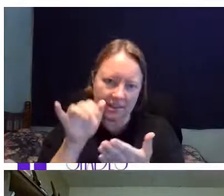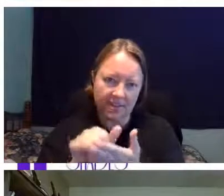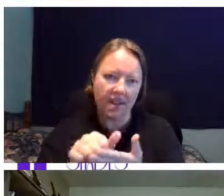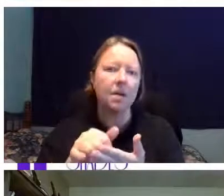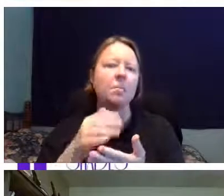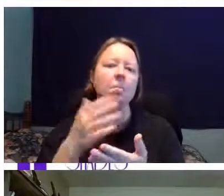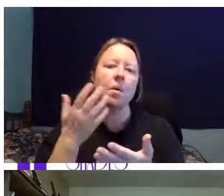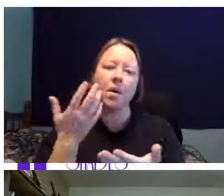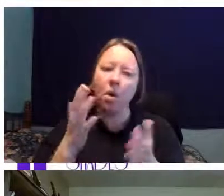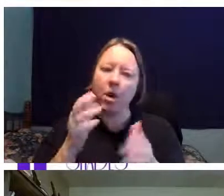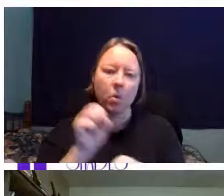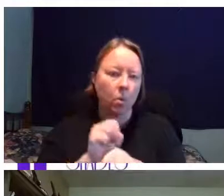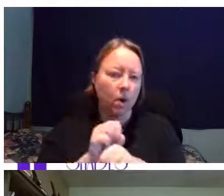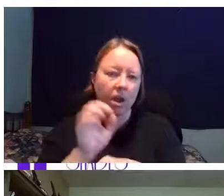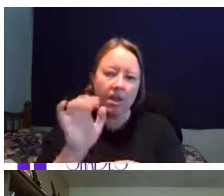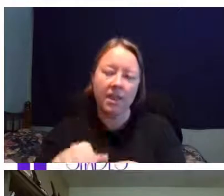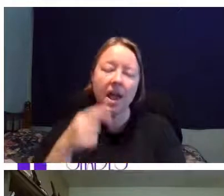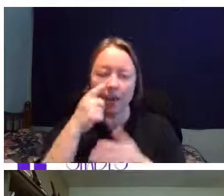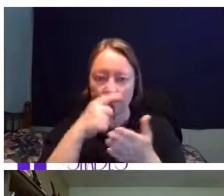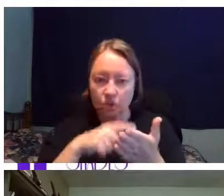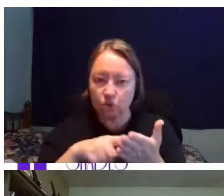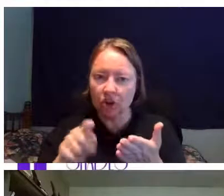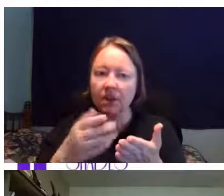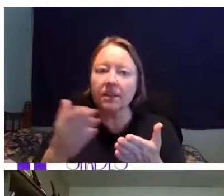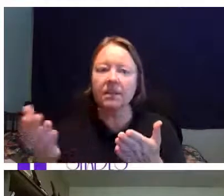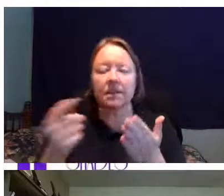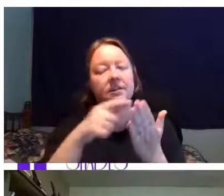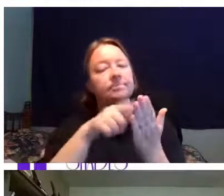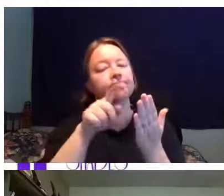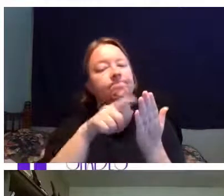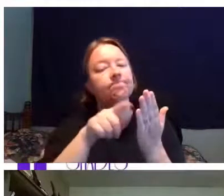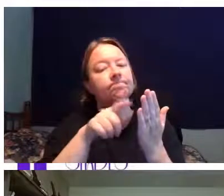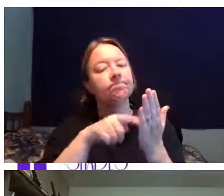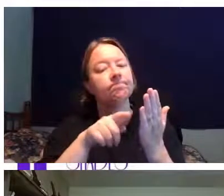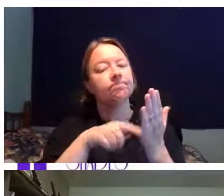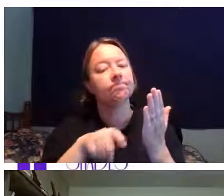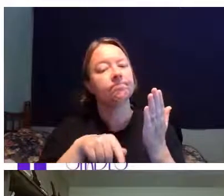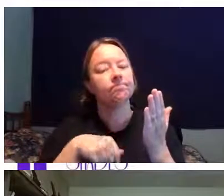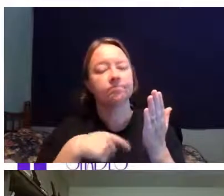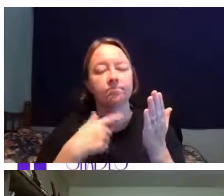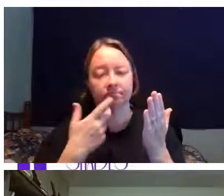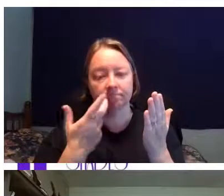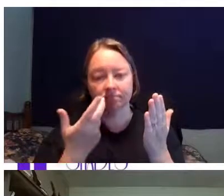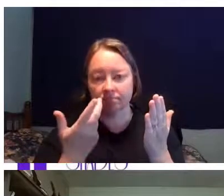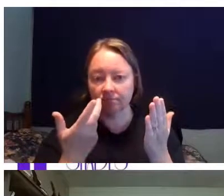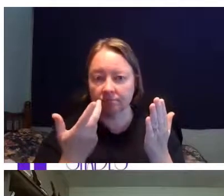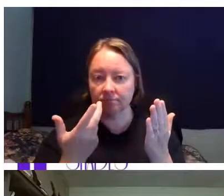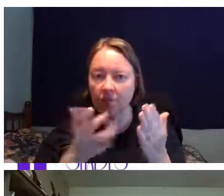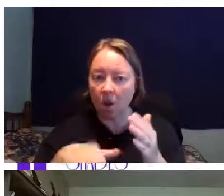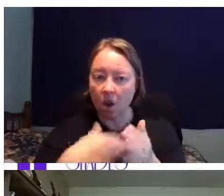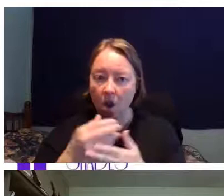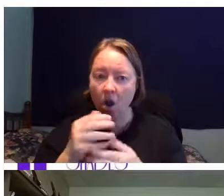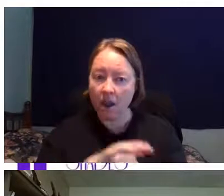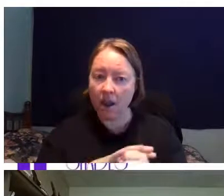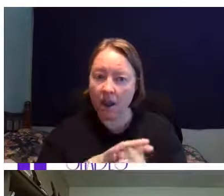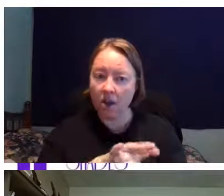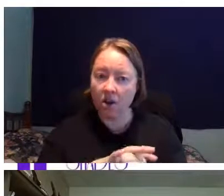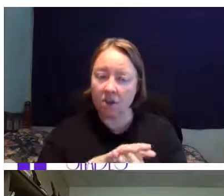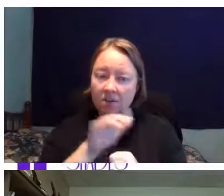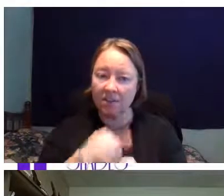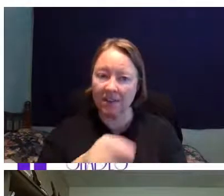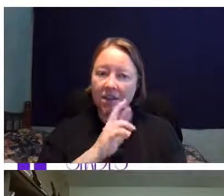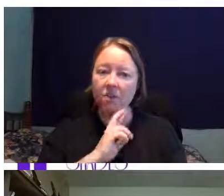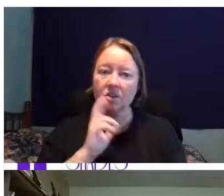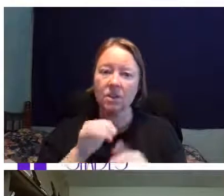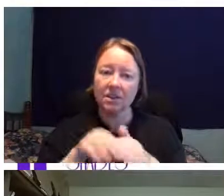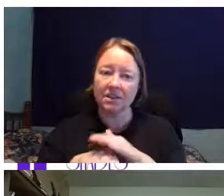it. I'm checking things on my list to see, are the all areas of the center accessible. I